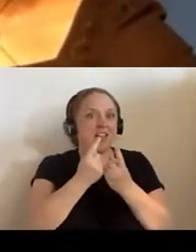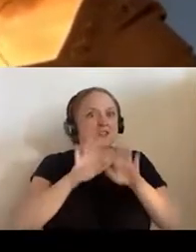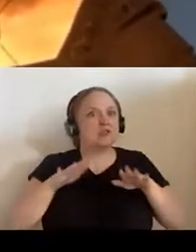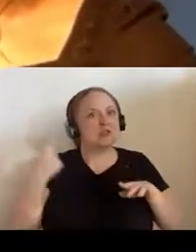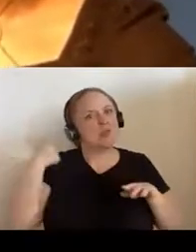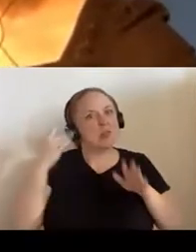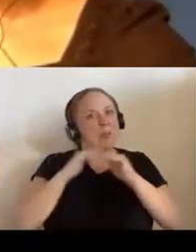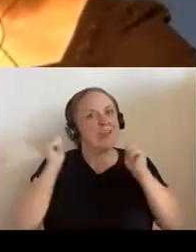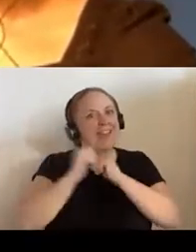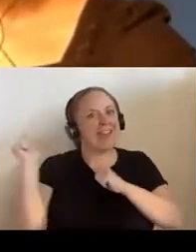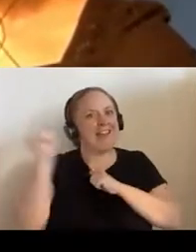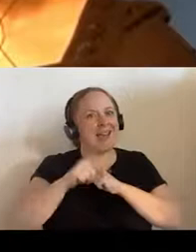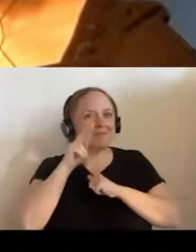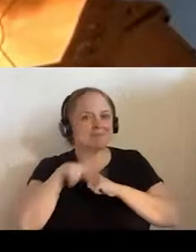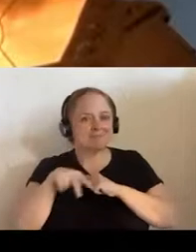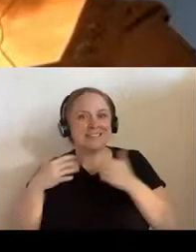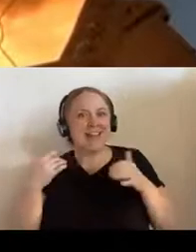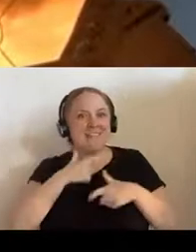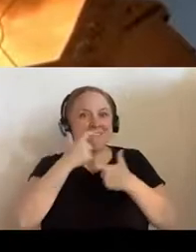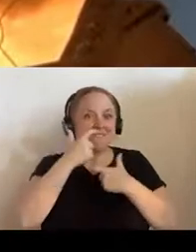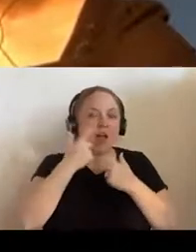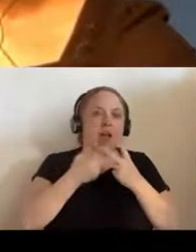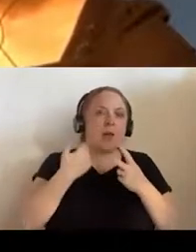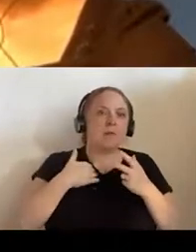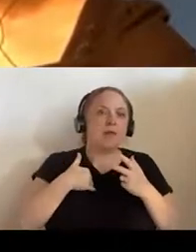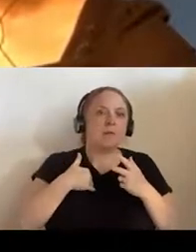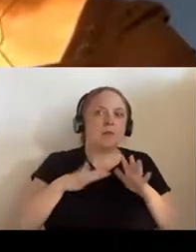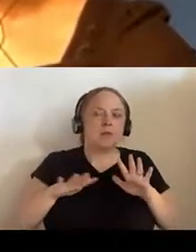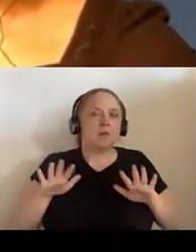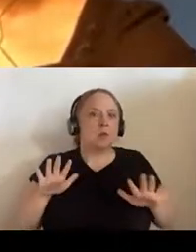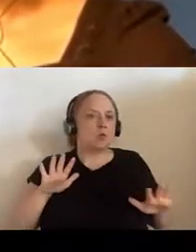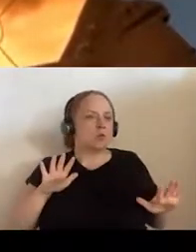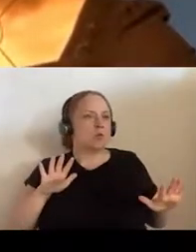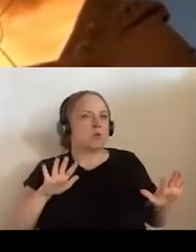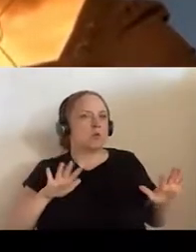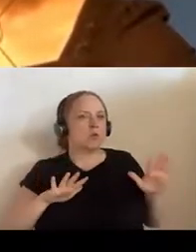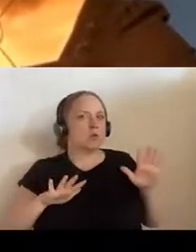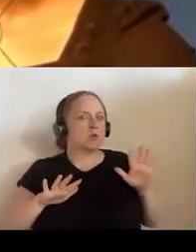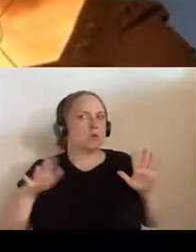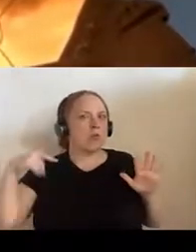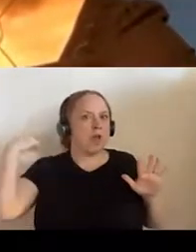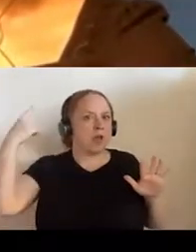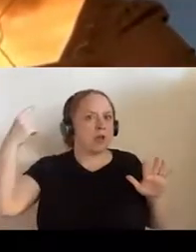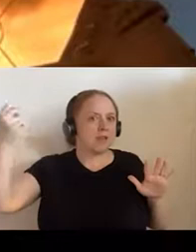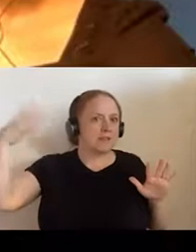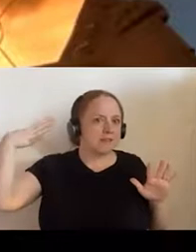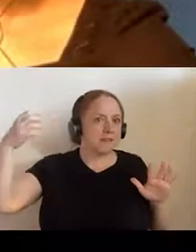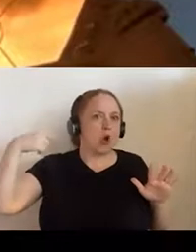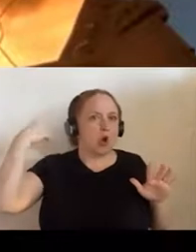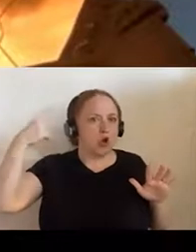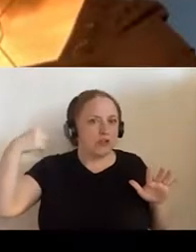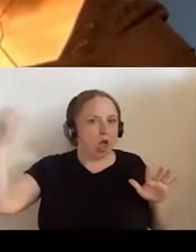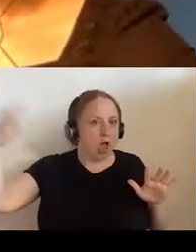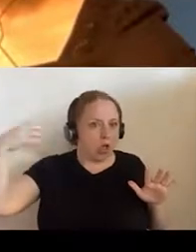weekend. And then there's other people that come in and they're very haunted by the audio and the content, but